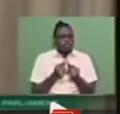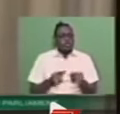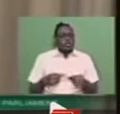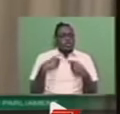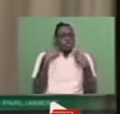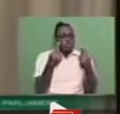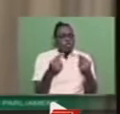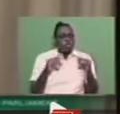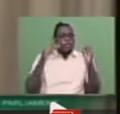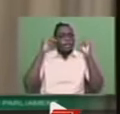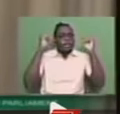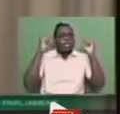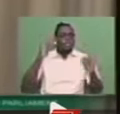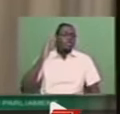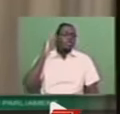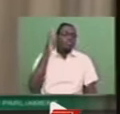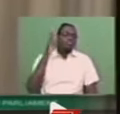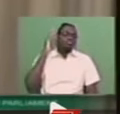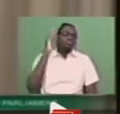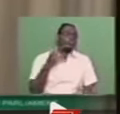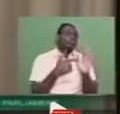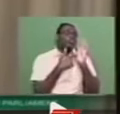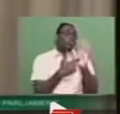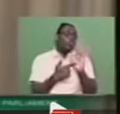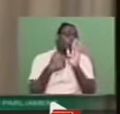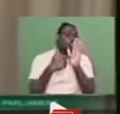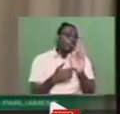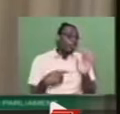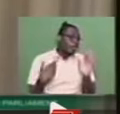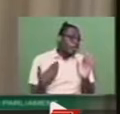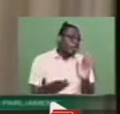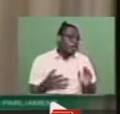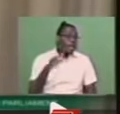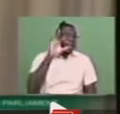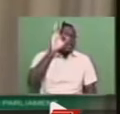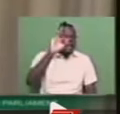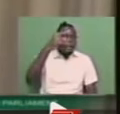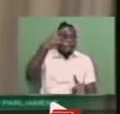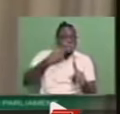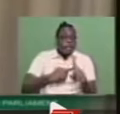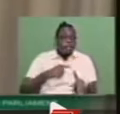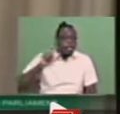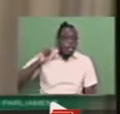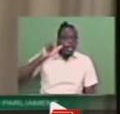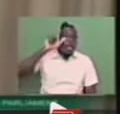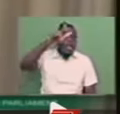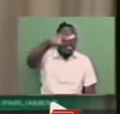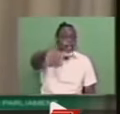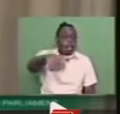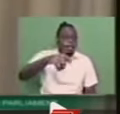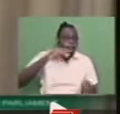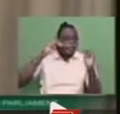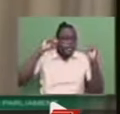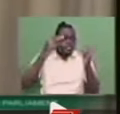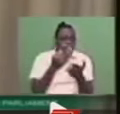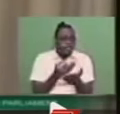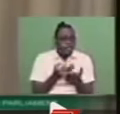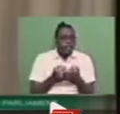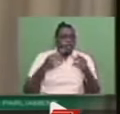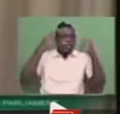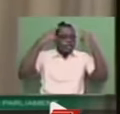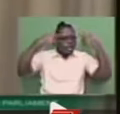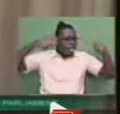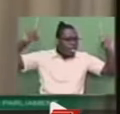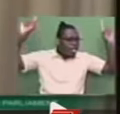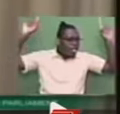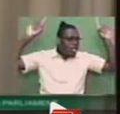later, Minister of Finance announced that by the end of fiscal 2021, a private sector